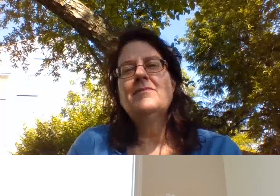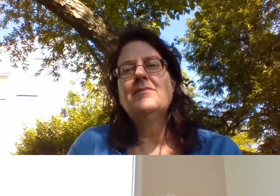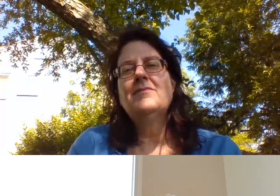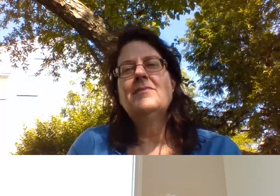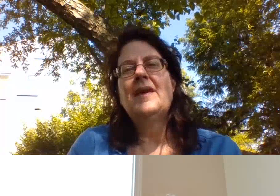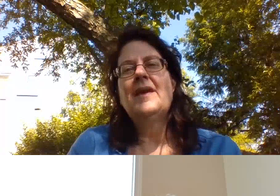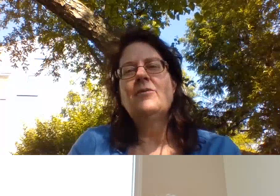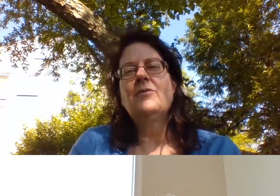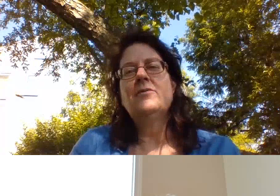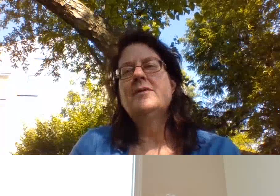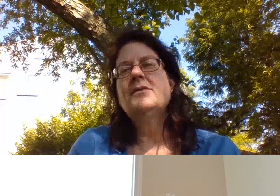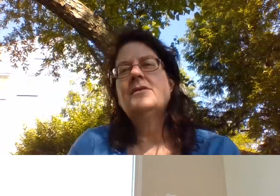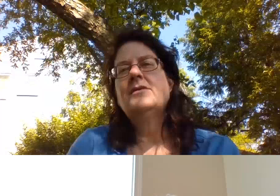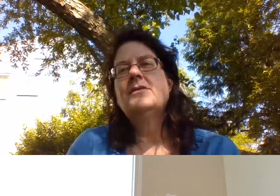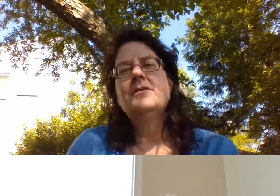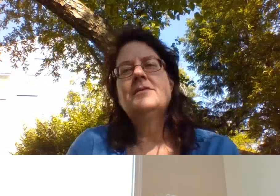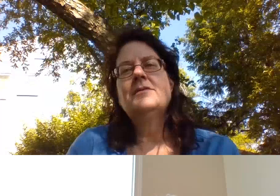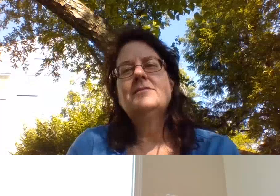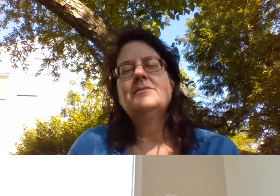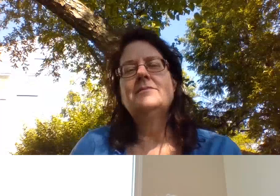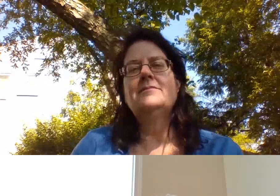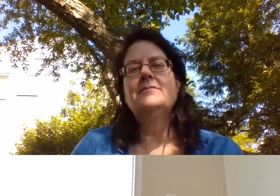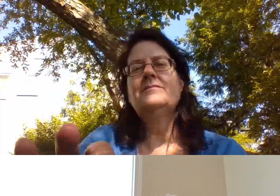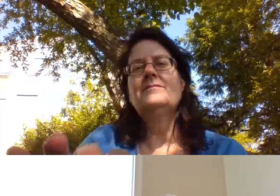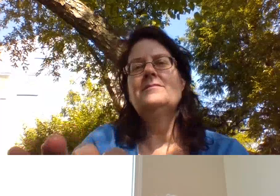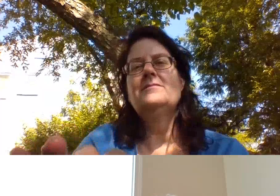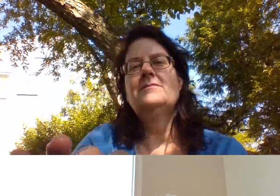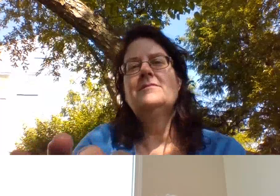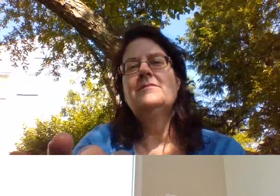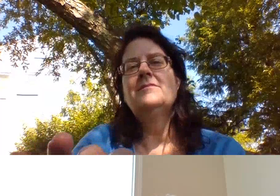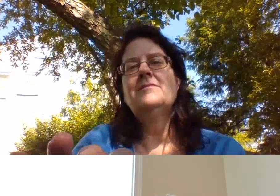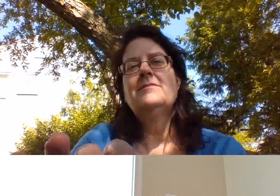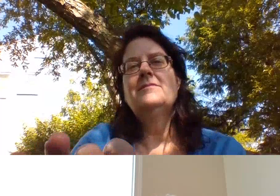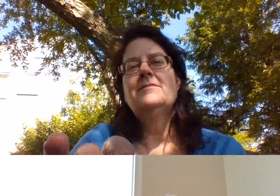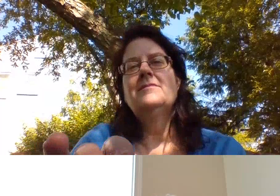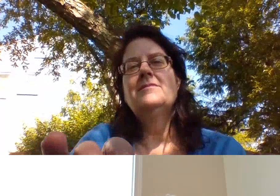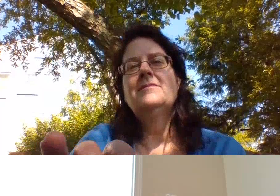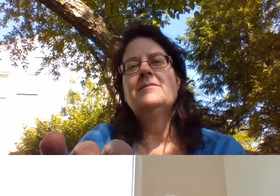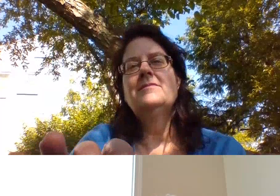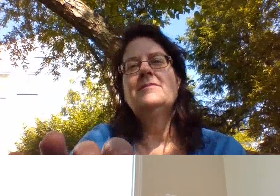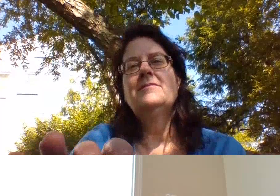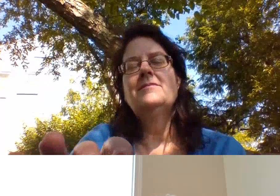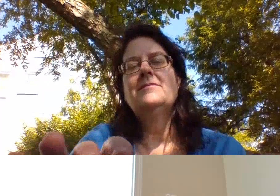That is a great question. Everybody else might have their cameras